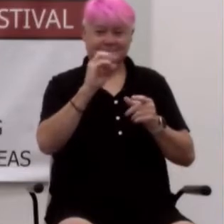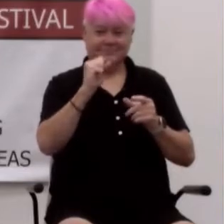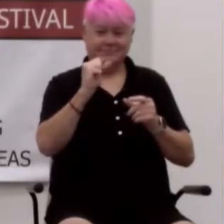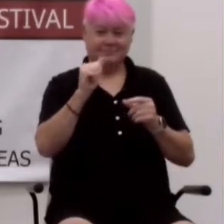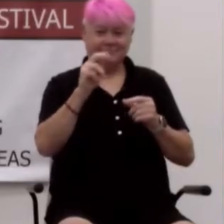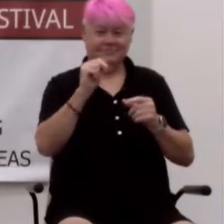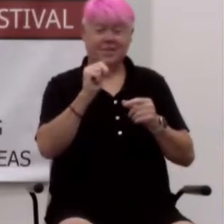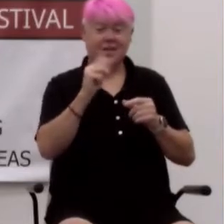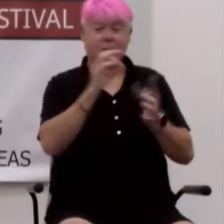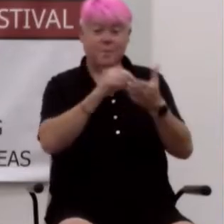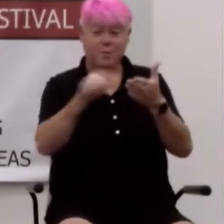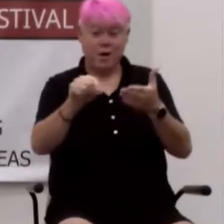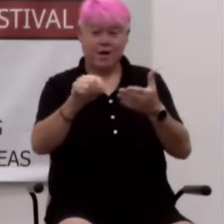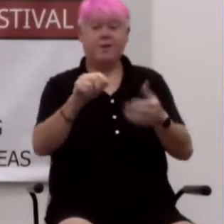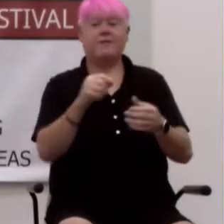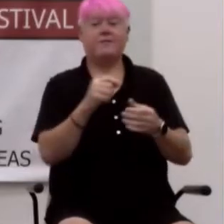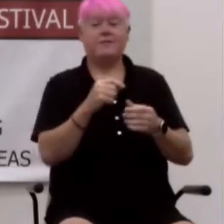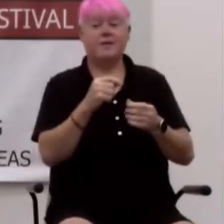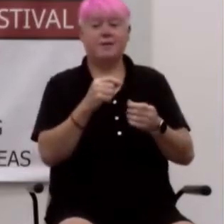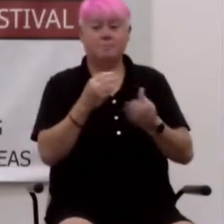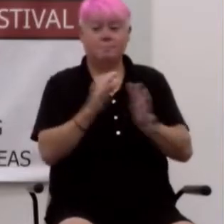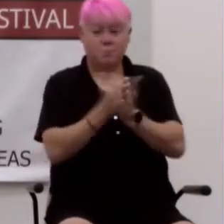fiction and poetry. I have